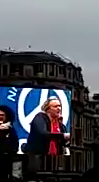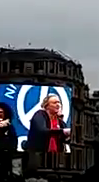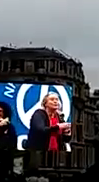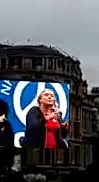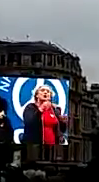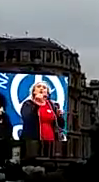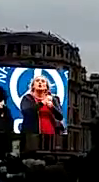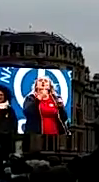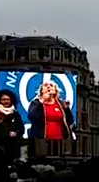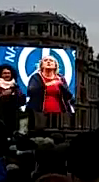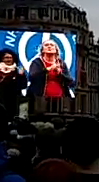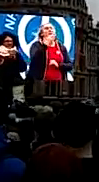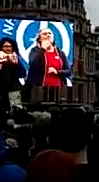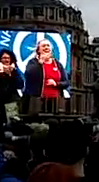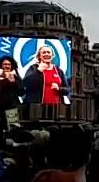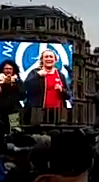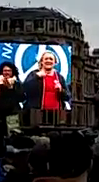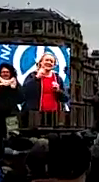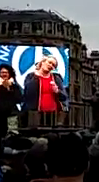resign now.